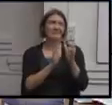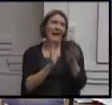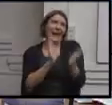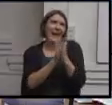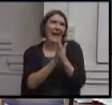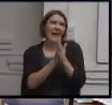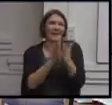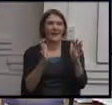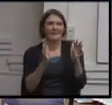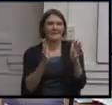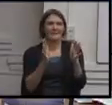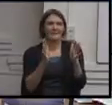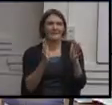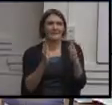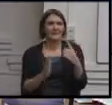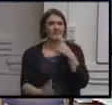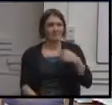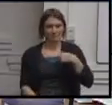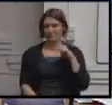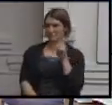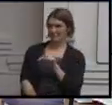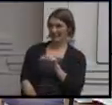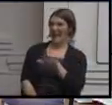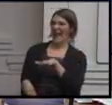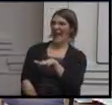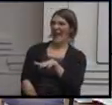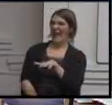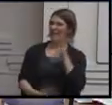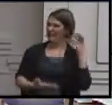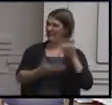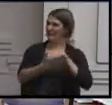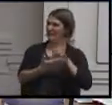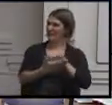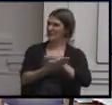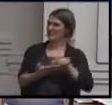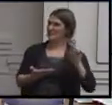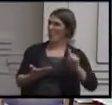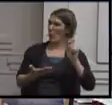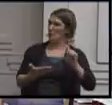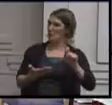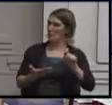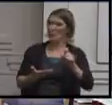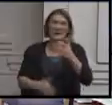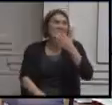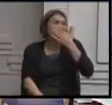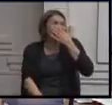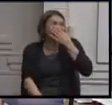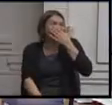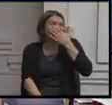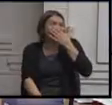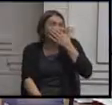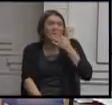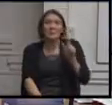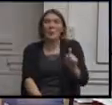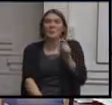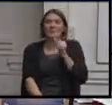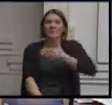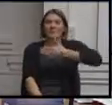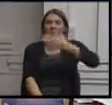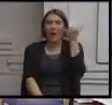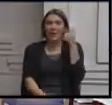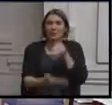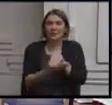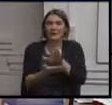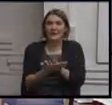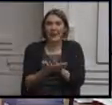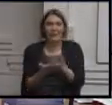sort of taking the board to task for not putting him back on the agenda after last April when he was on the agenda before. Without editorializing?